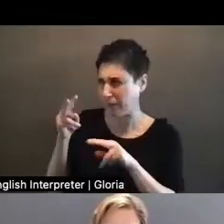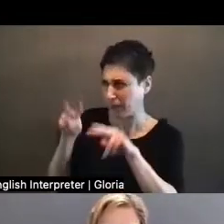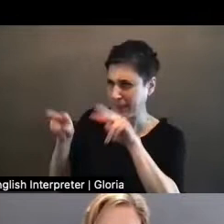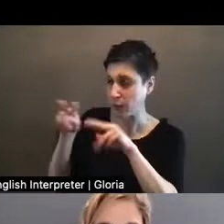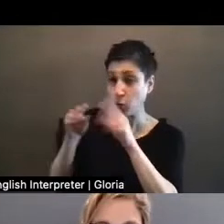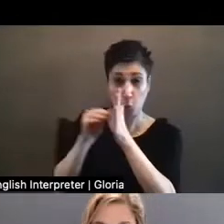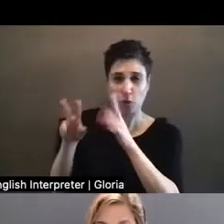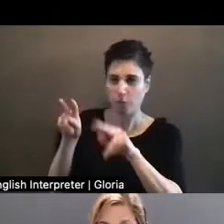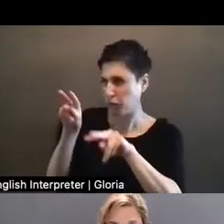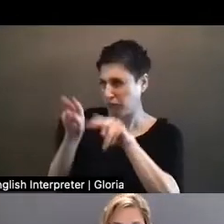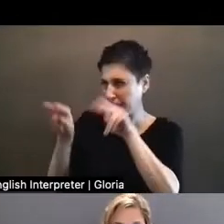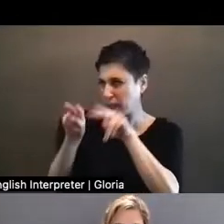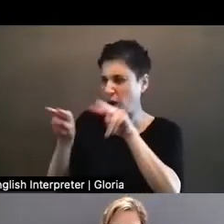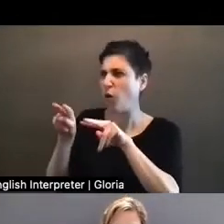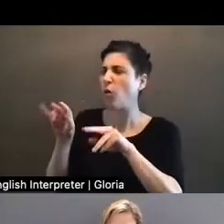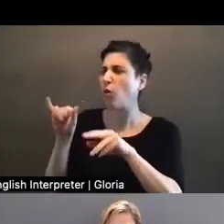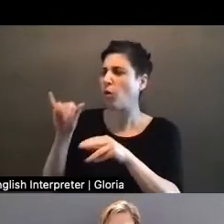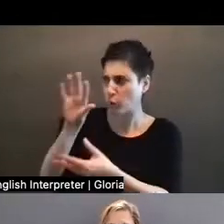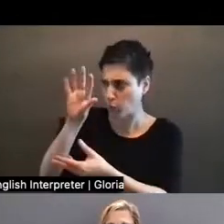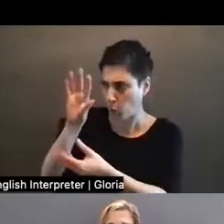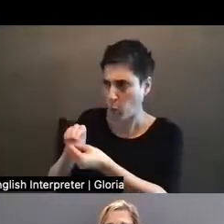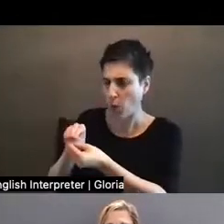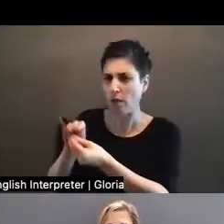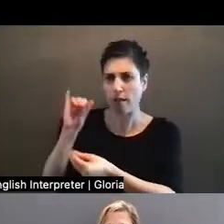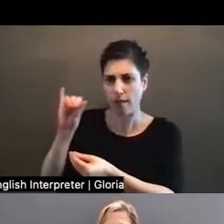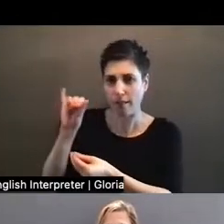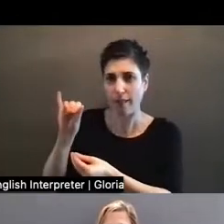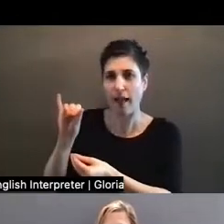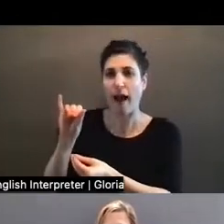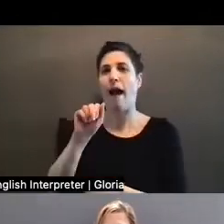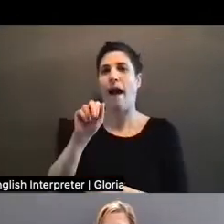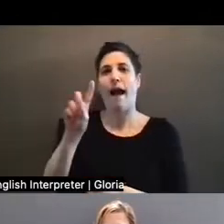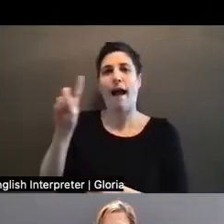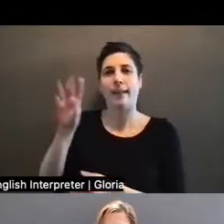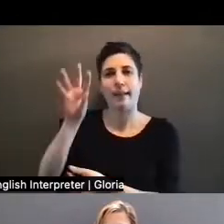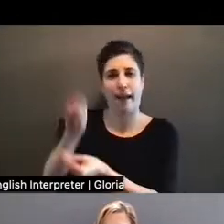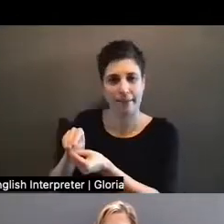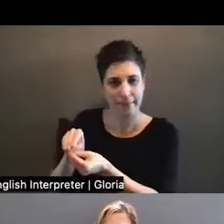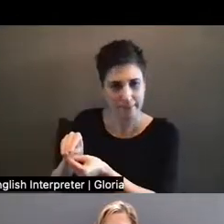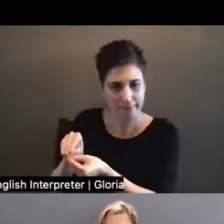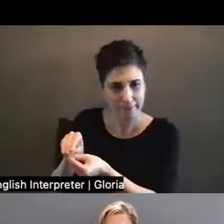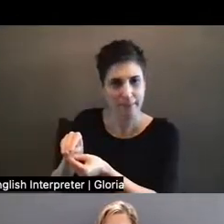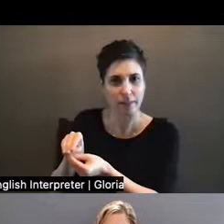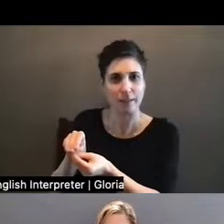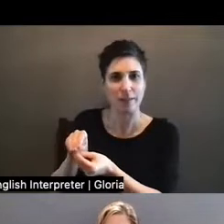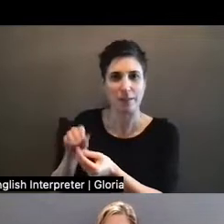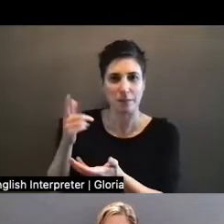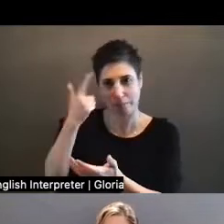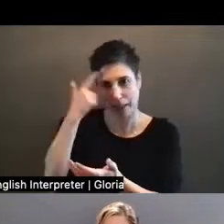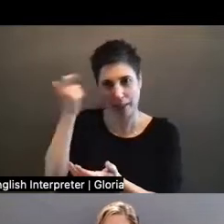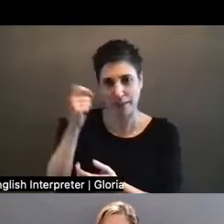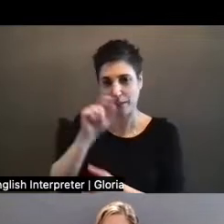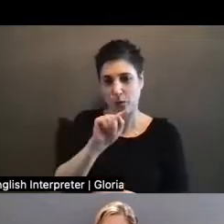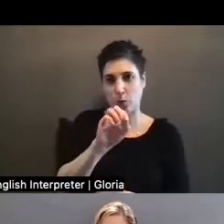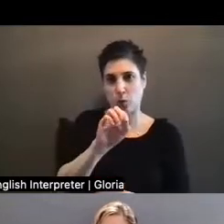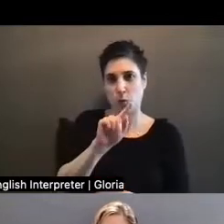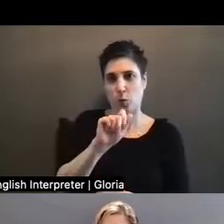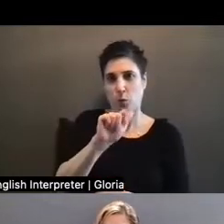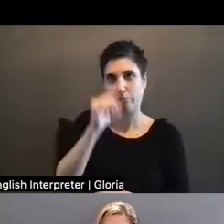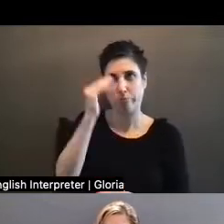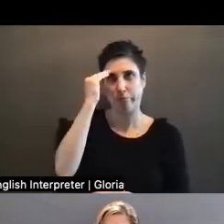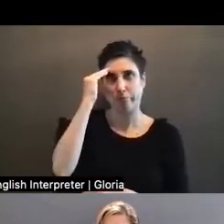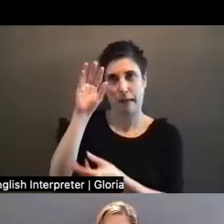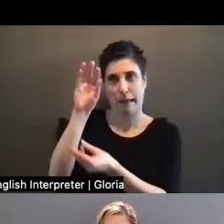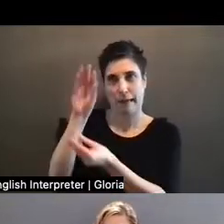We see the word total, so this is an addition problem. I would also encourage the students to